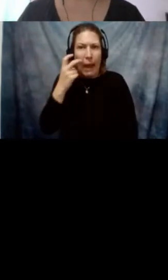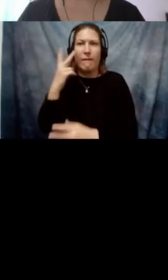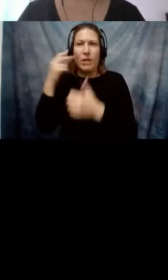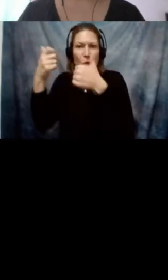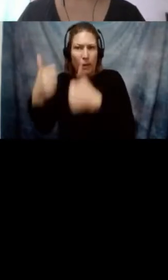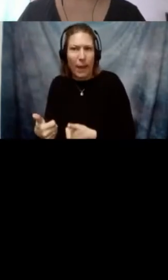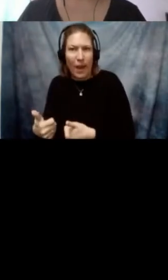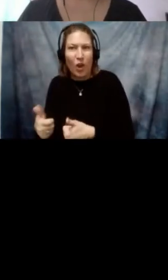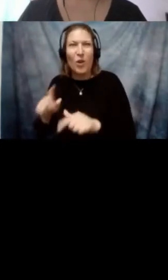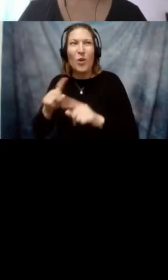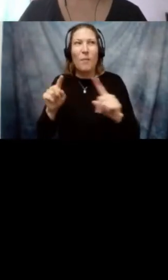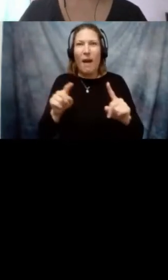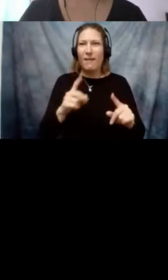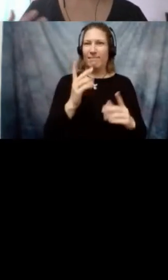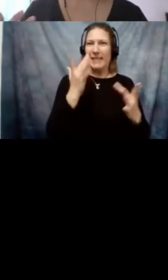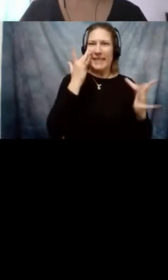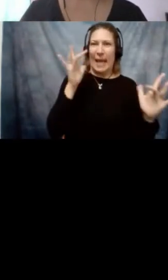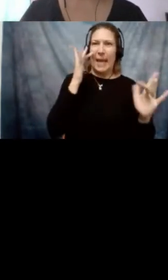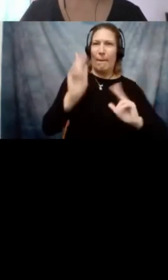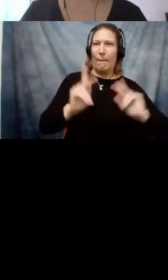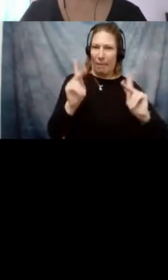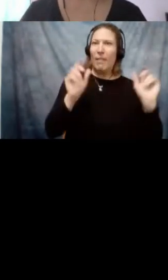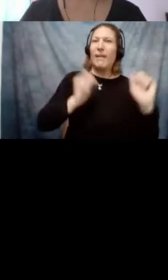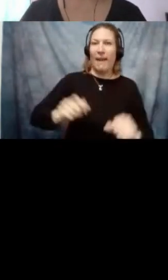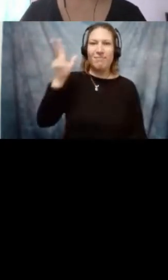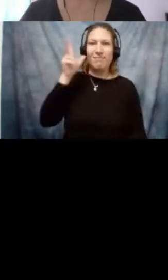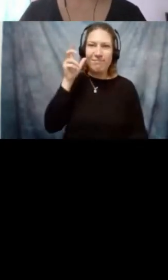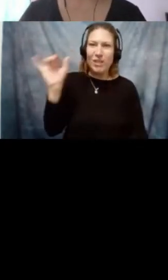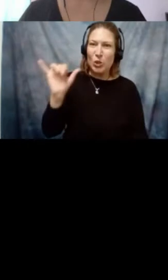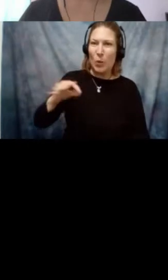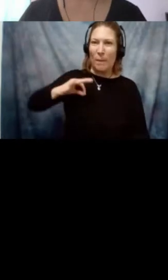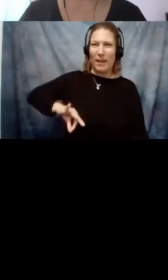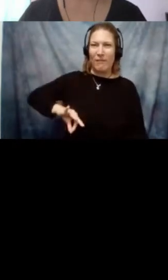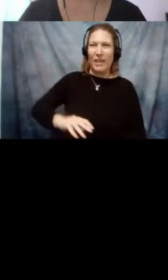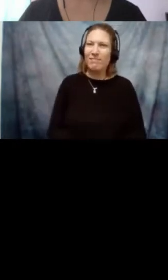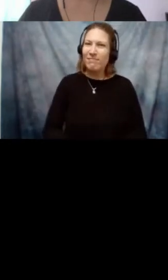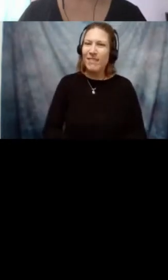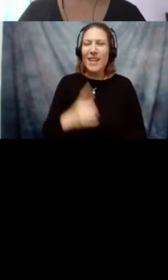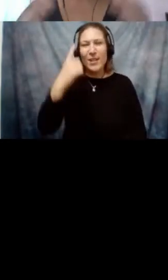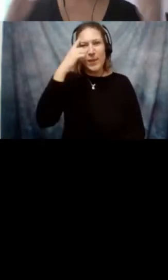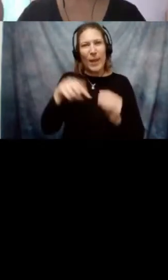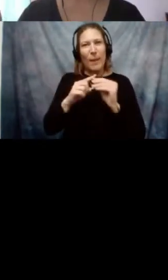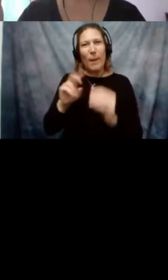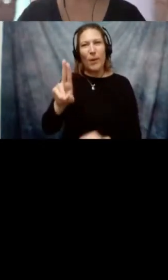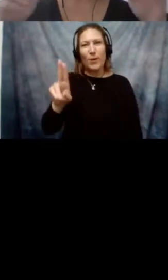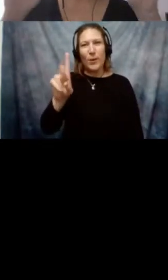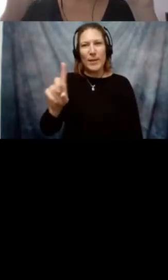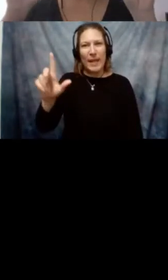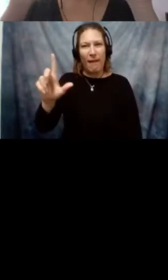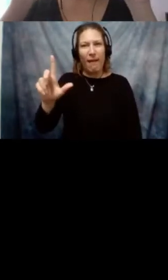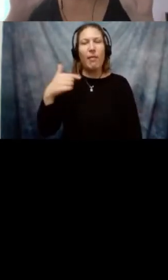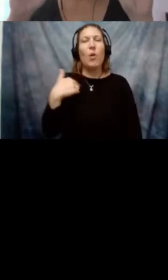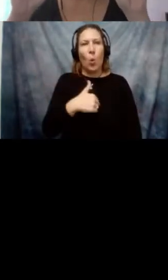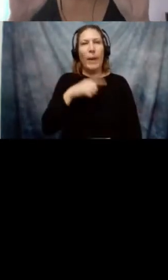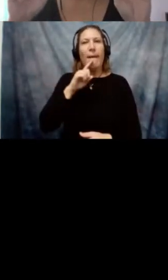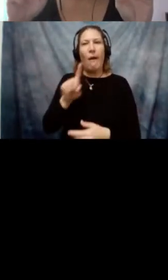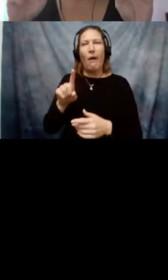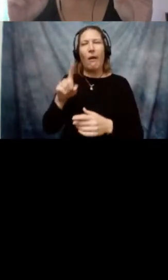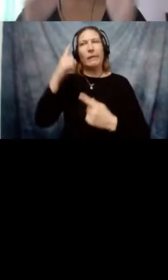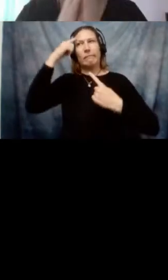it. So when we talk about benefits to our learners, when we think about UDL, even though we're designing for quote unquote people on the